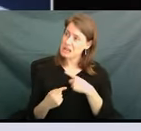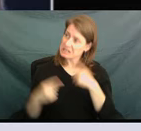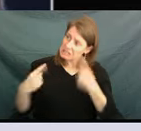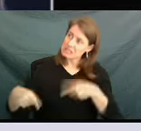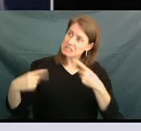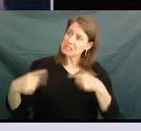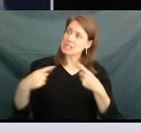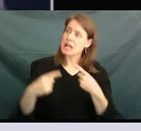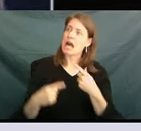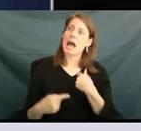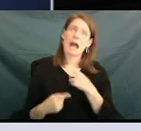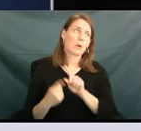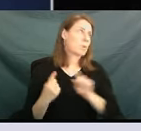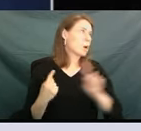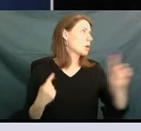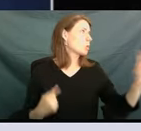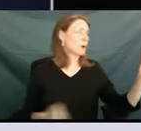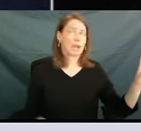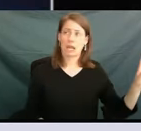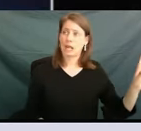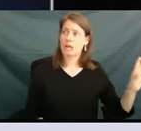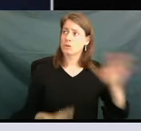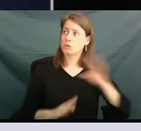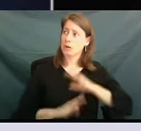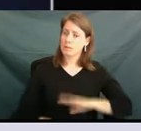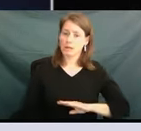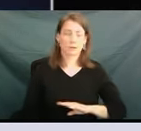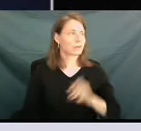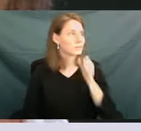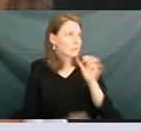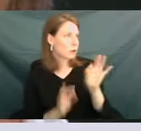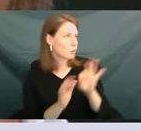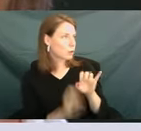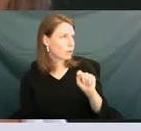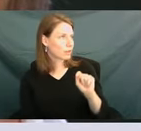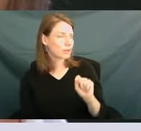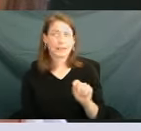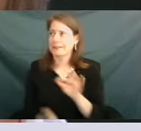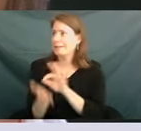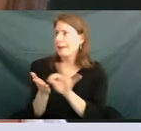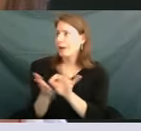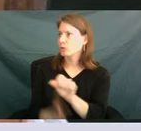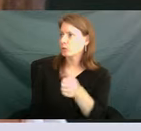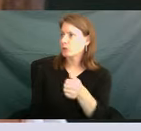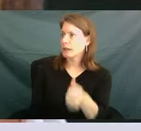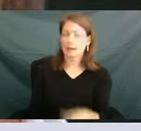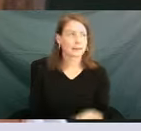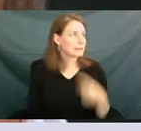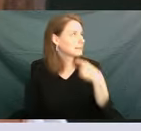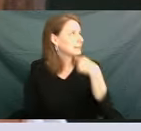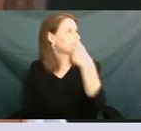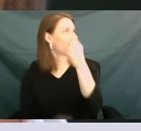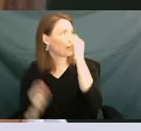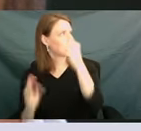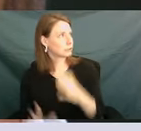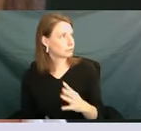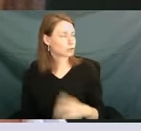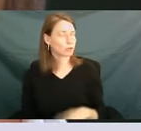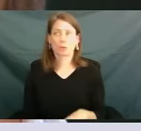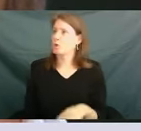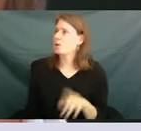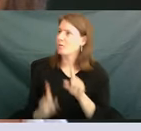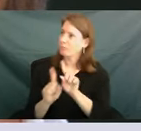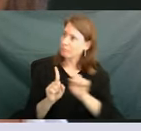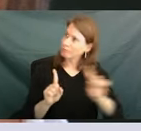it. Count to 10. Tell teacher, walk away. And we find that if they don't have the strategies to deal with